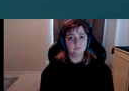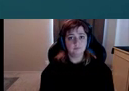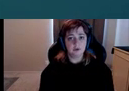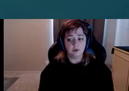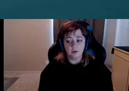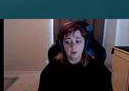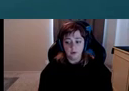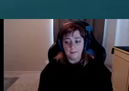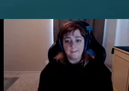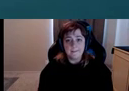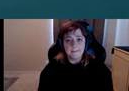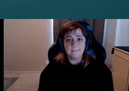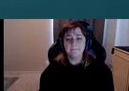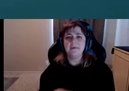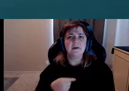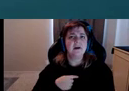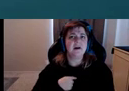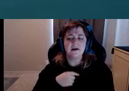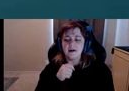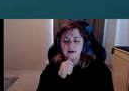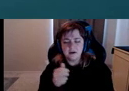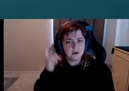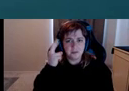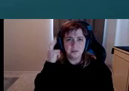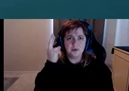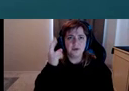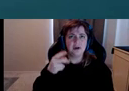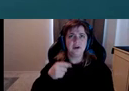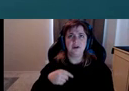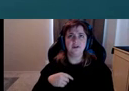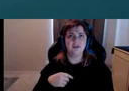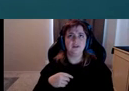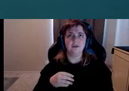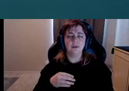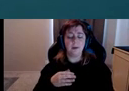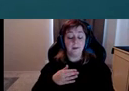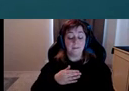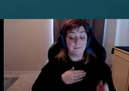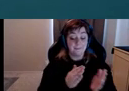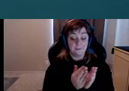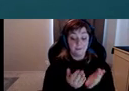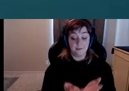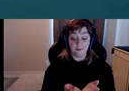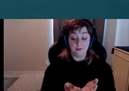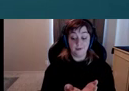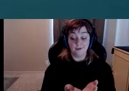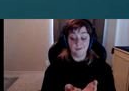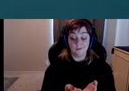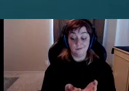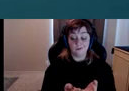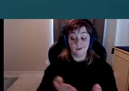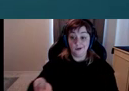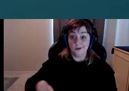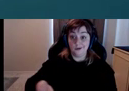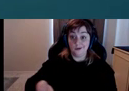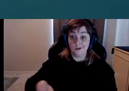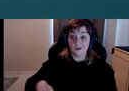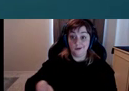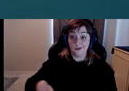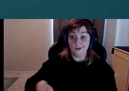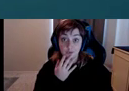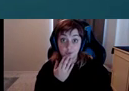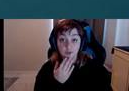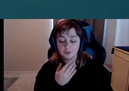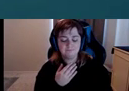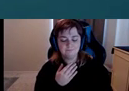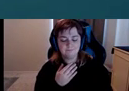I didn't realize that this was a, hey, I'm going to introduce you to a person of color who's different, who has a Muslim religion, who's this and that and that. My